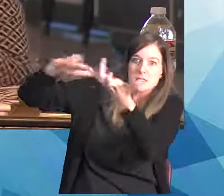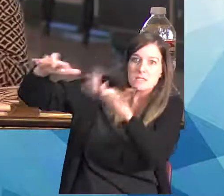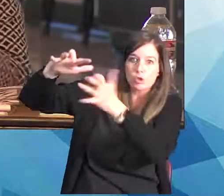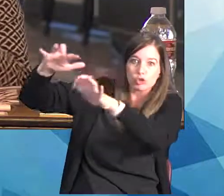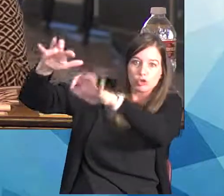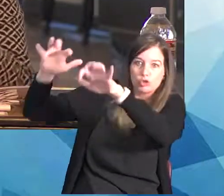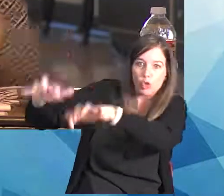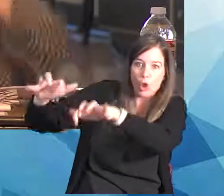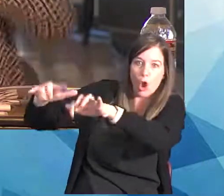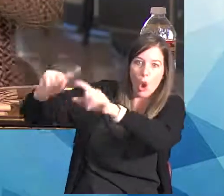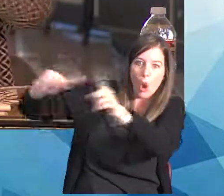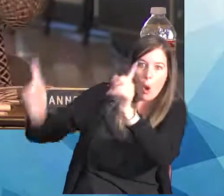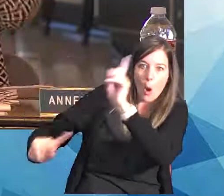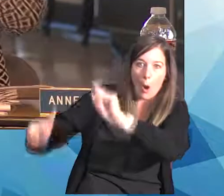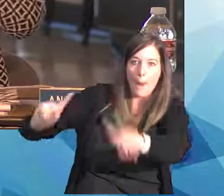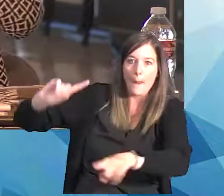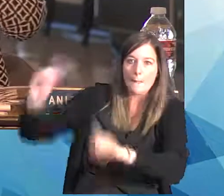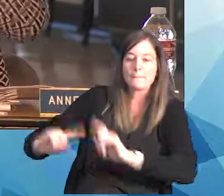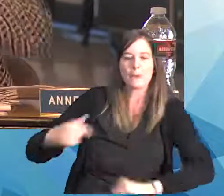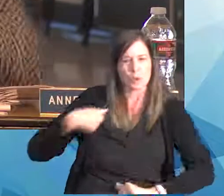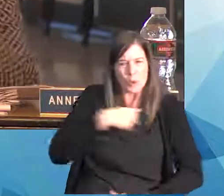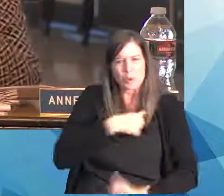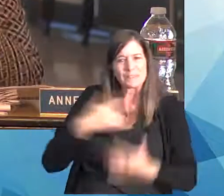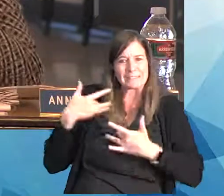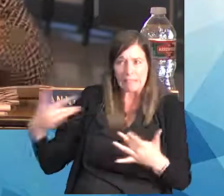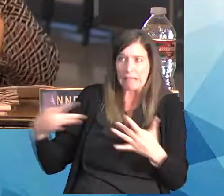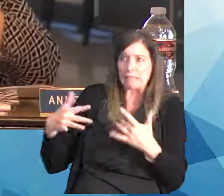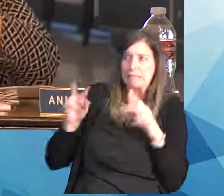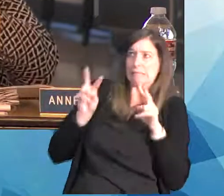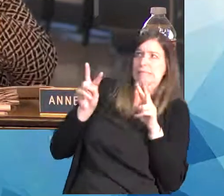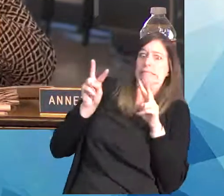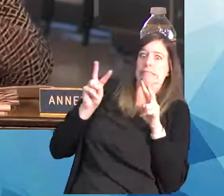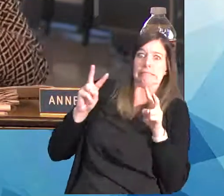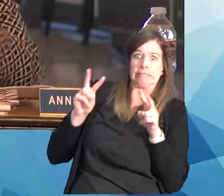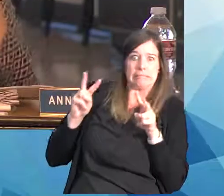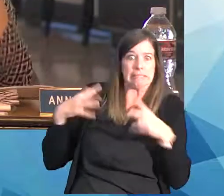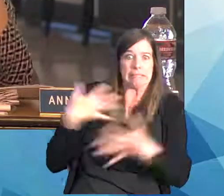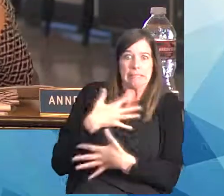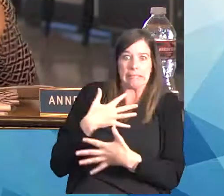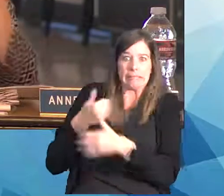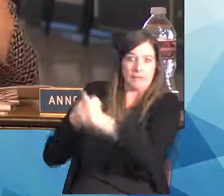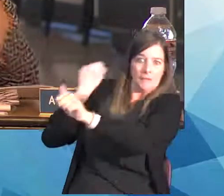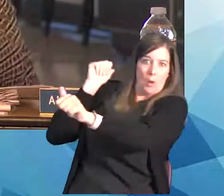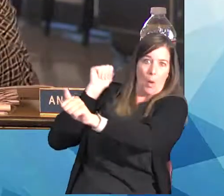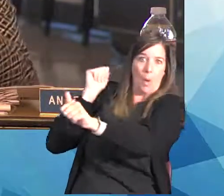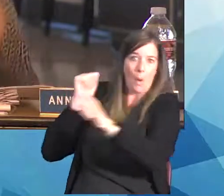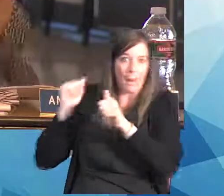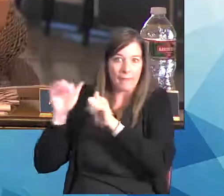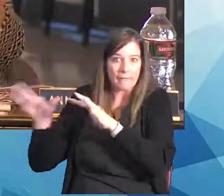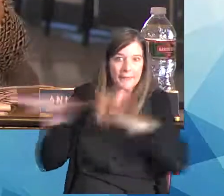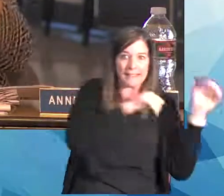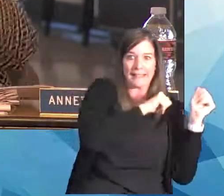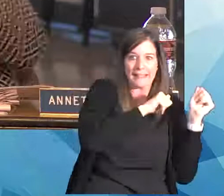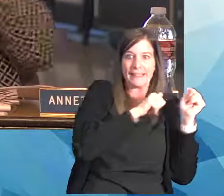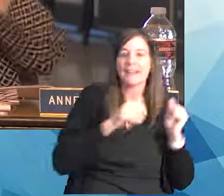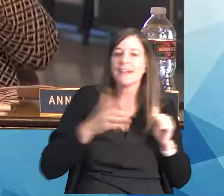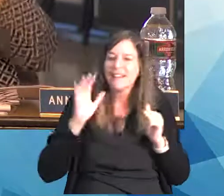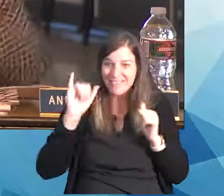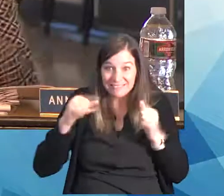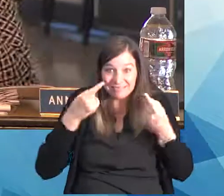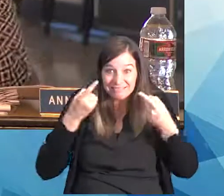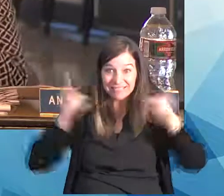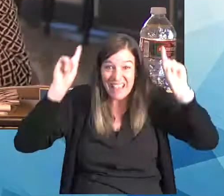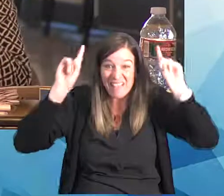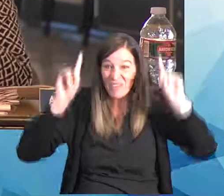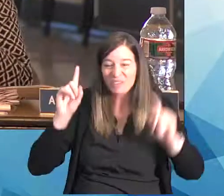too avoid and run away. And most of the time that's not successful. The storm overtakes